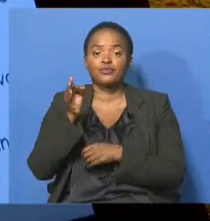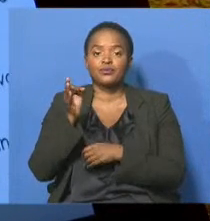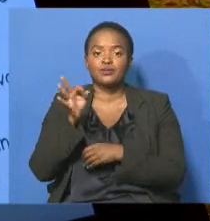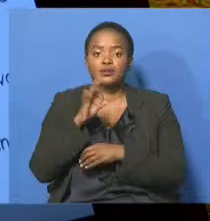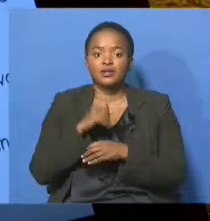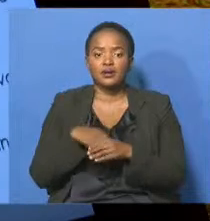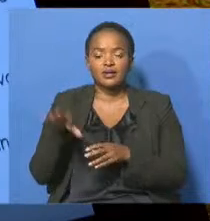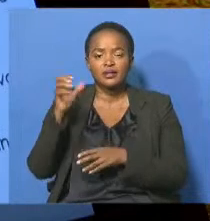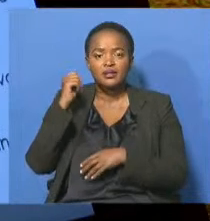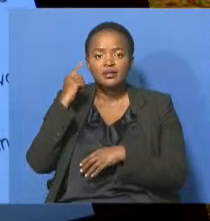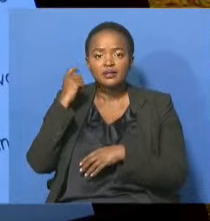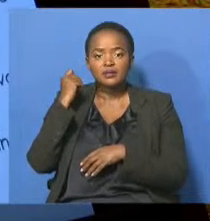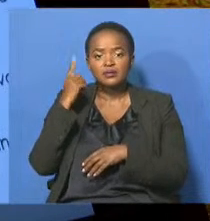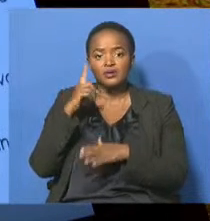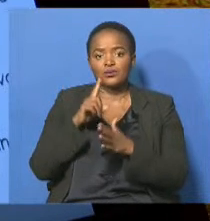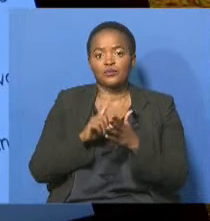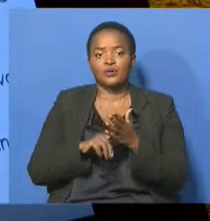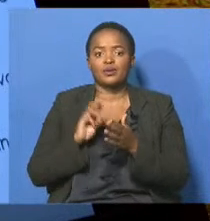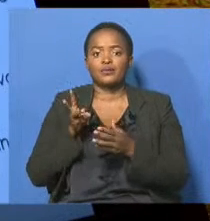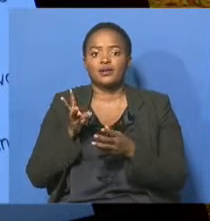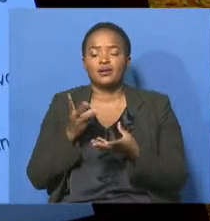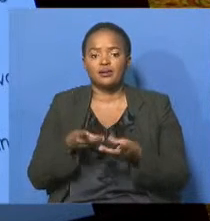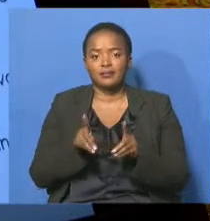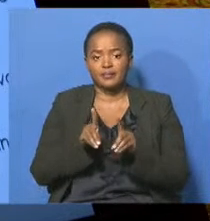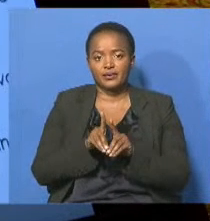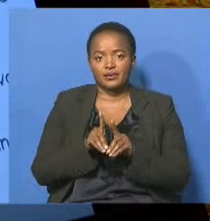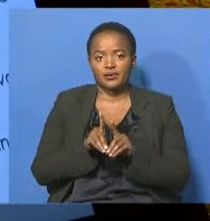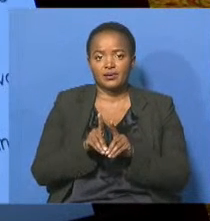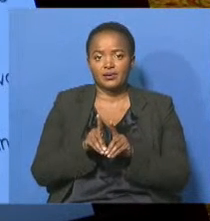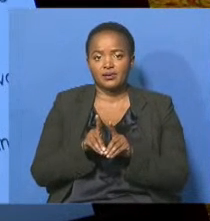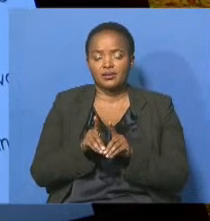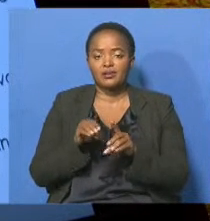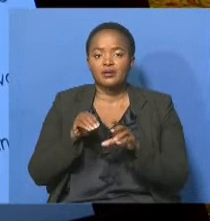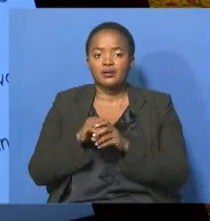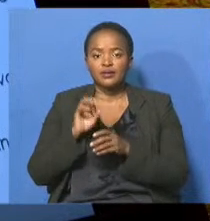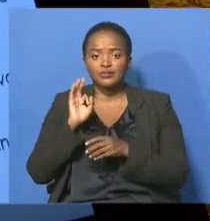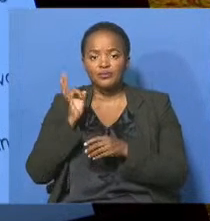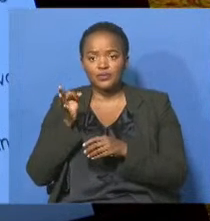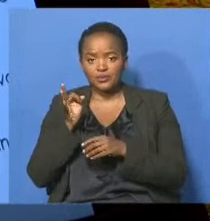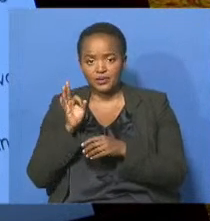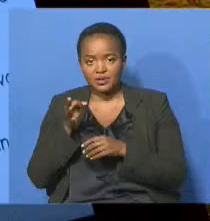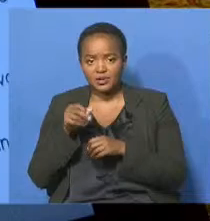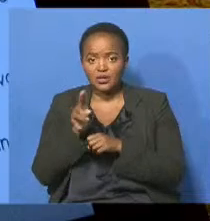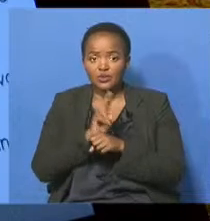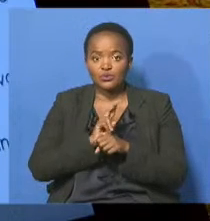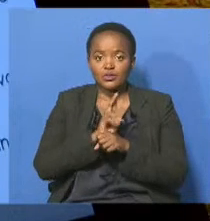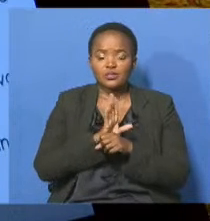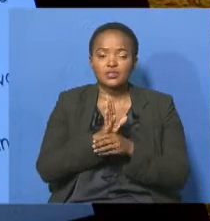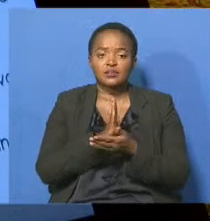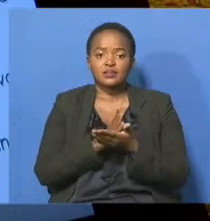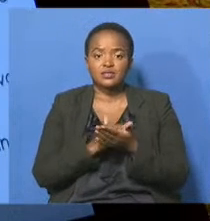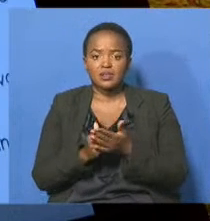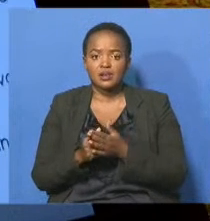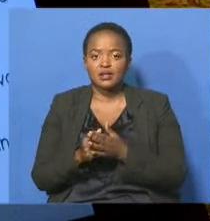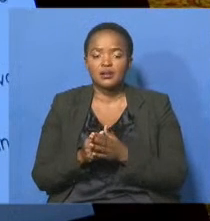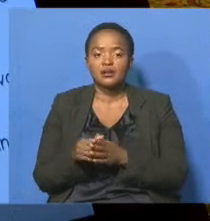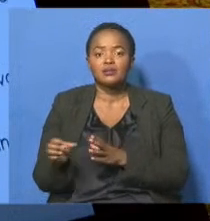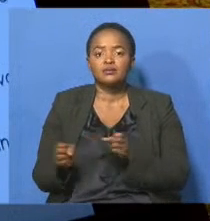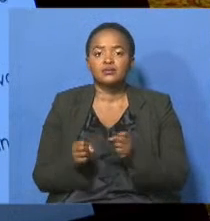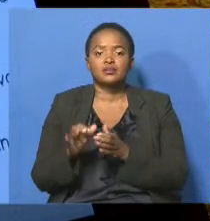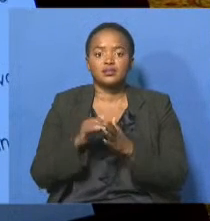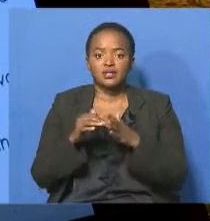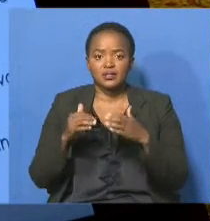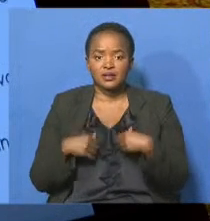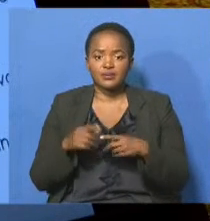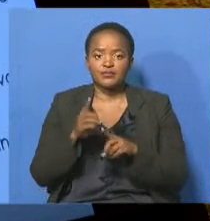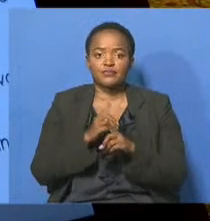and understand what is going to be happening, kind of like predict using some of the concepts that we heard from